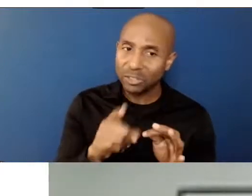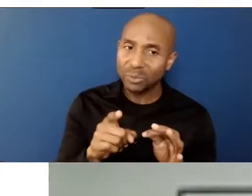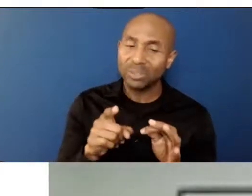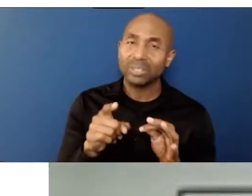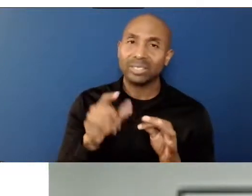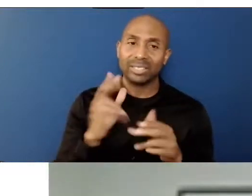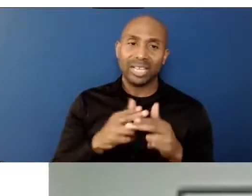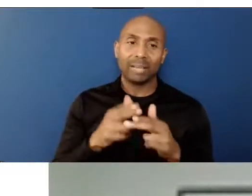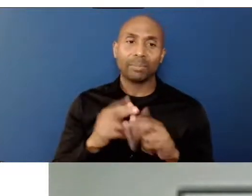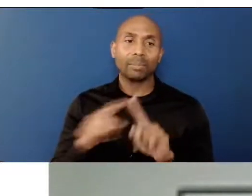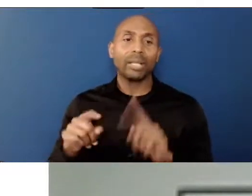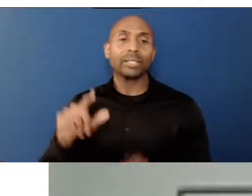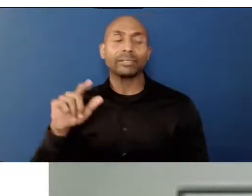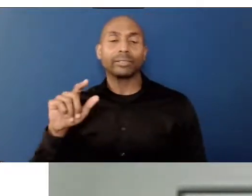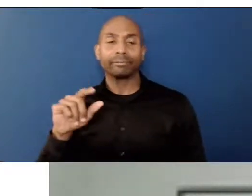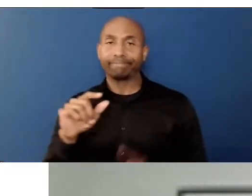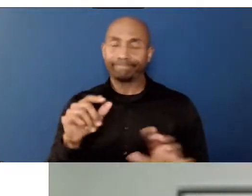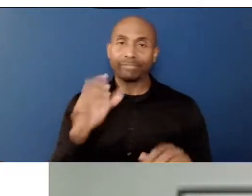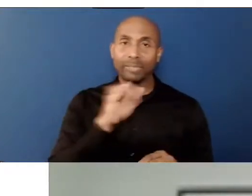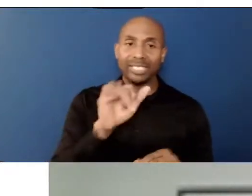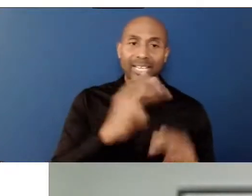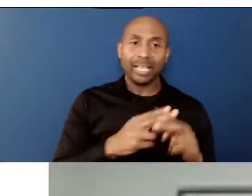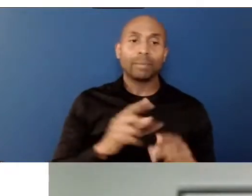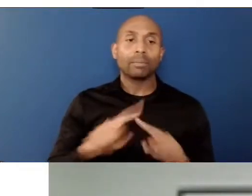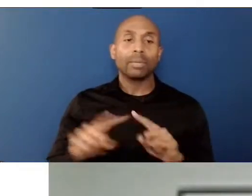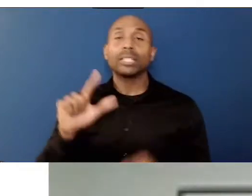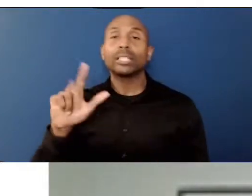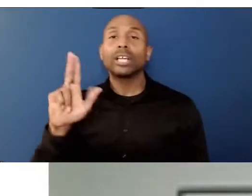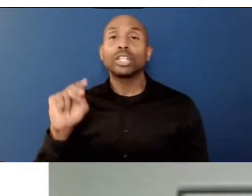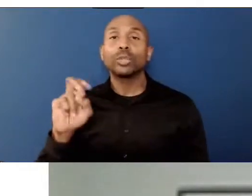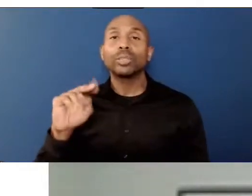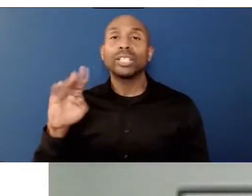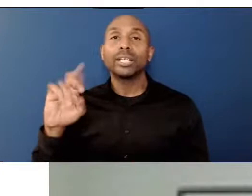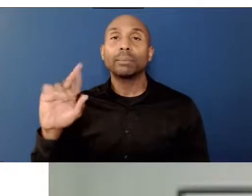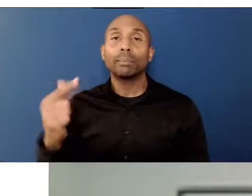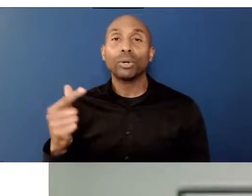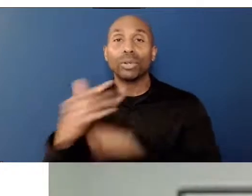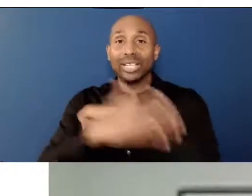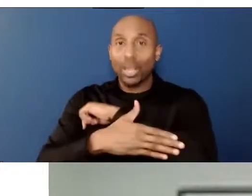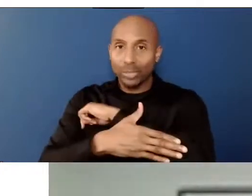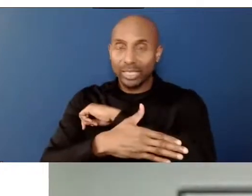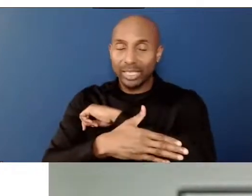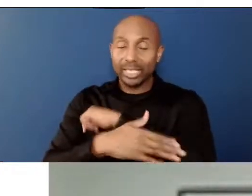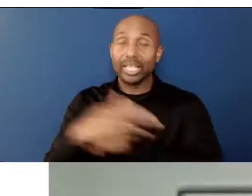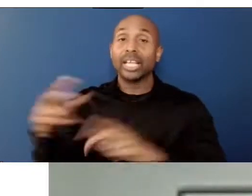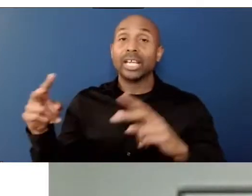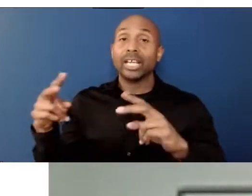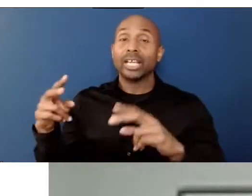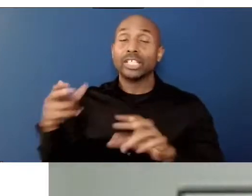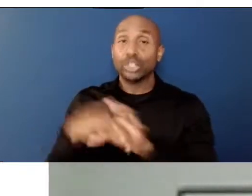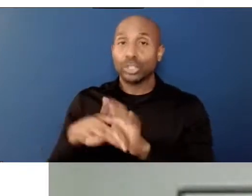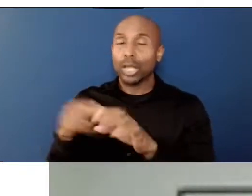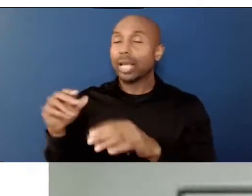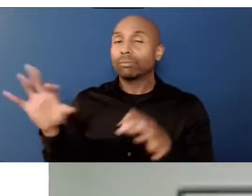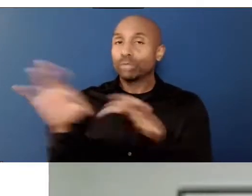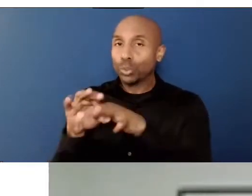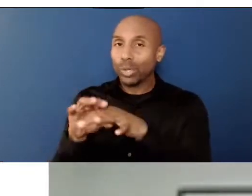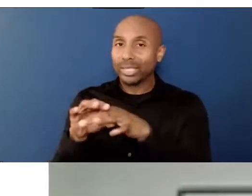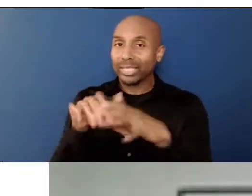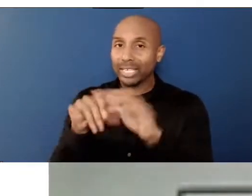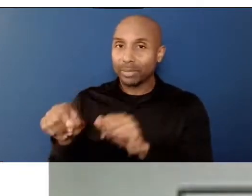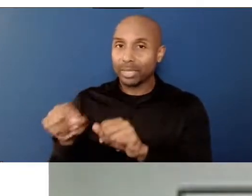Lunenburg County Joint Accessibility Committee, and And that's made up of 5